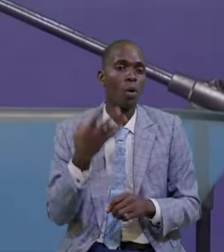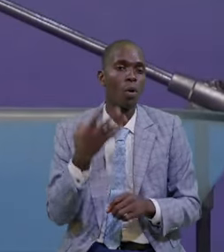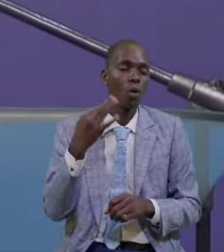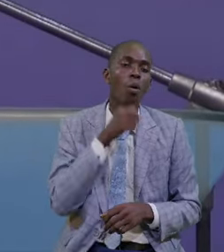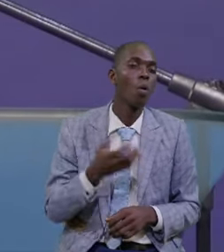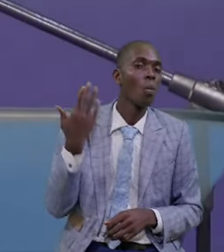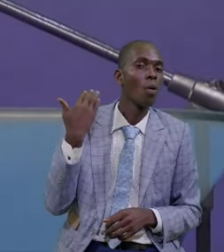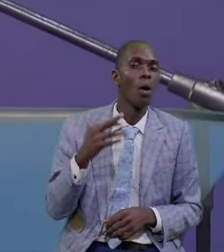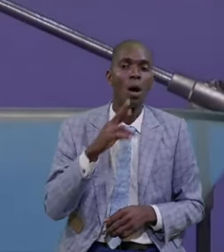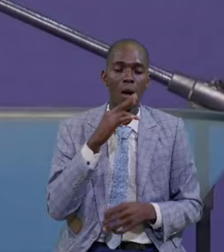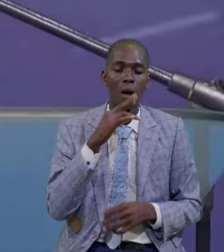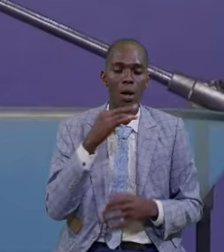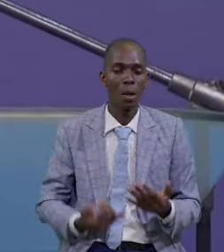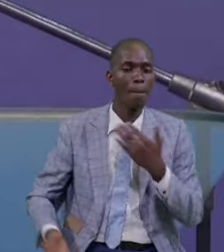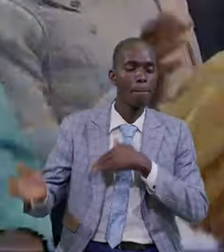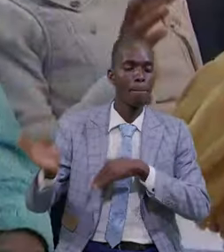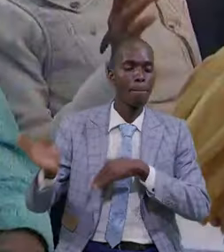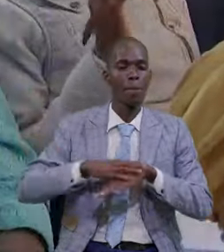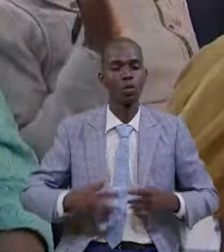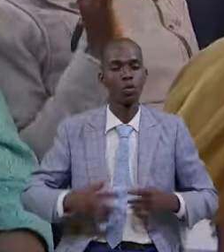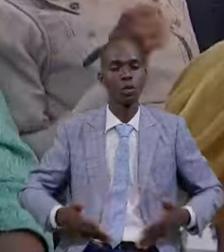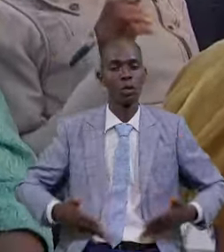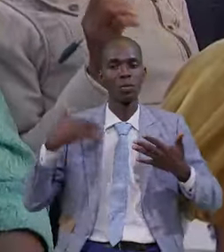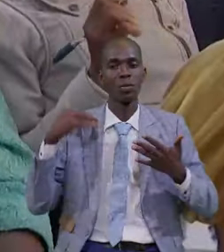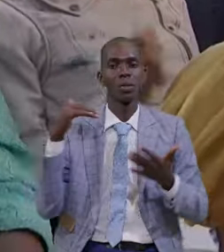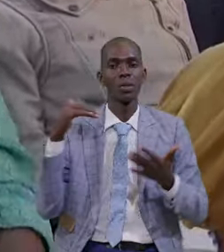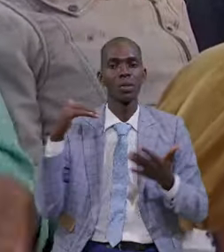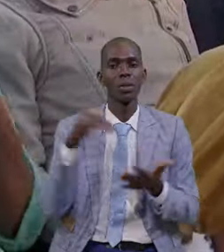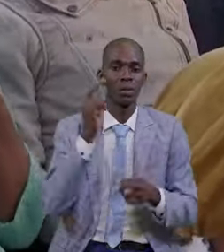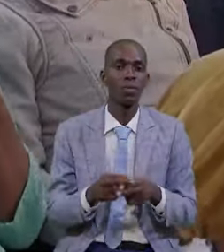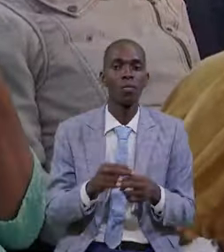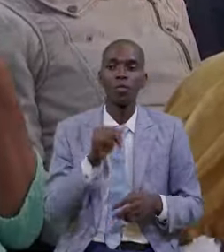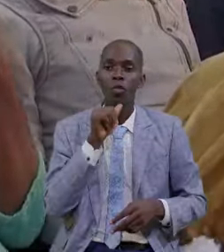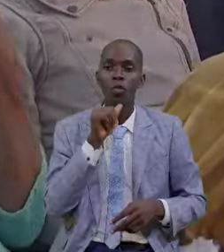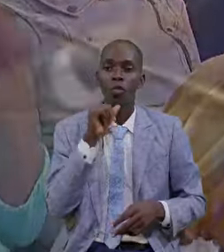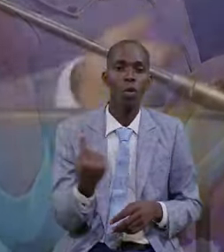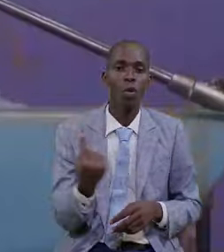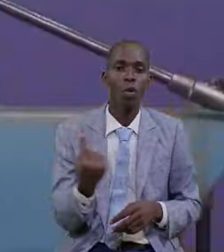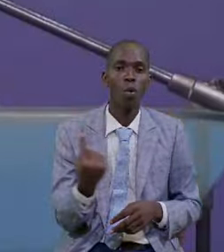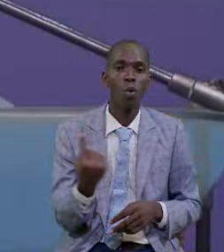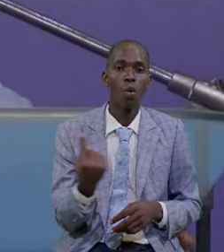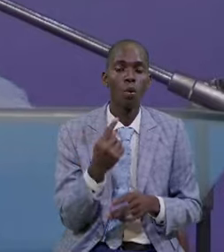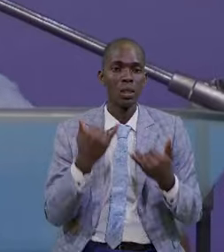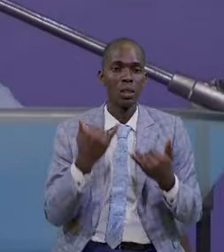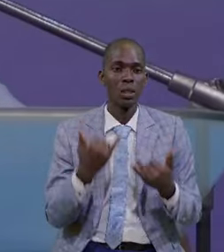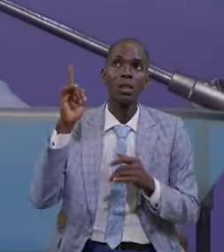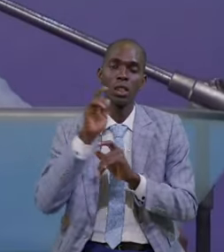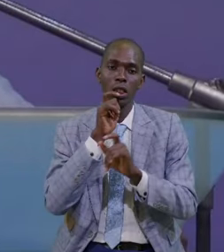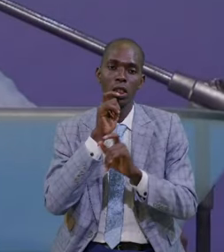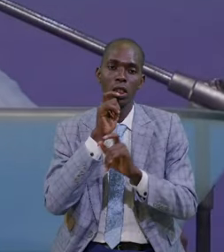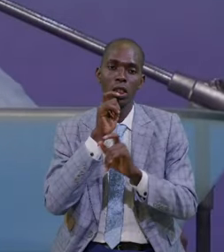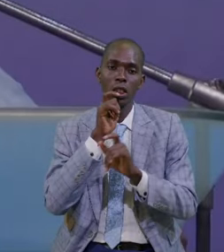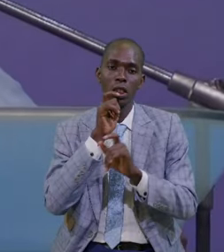are reactivated today in Jesus' name. Not only that, now he gives us more